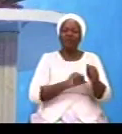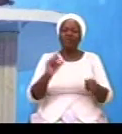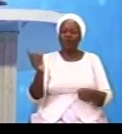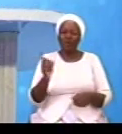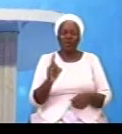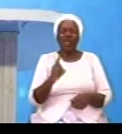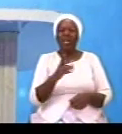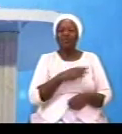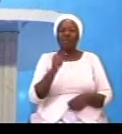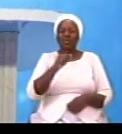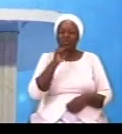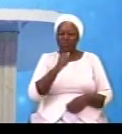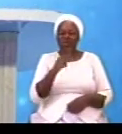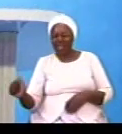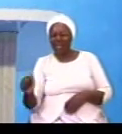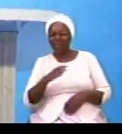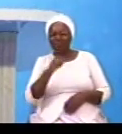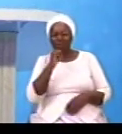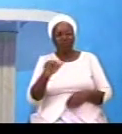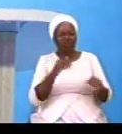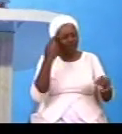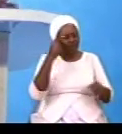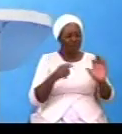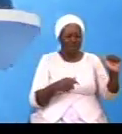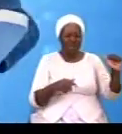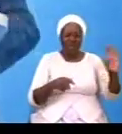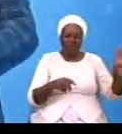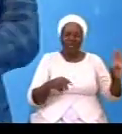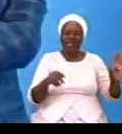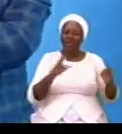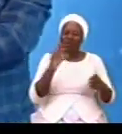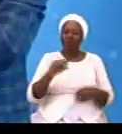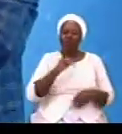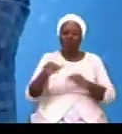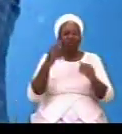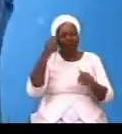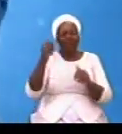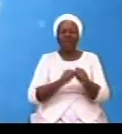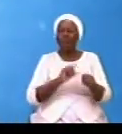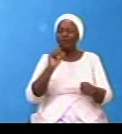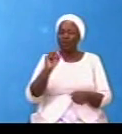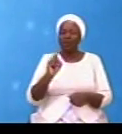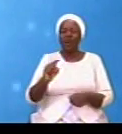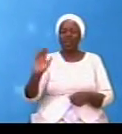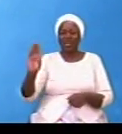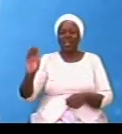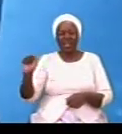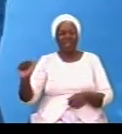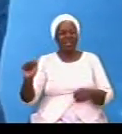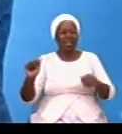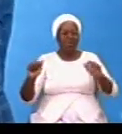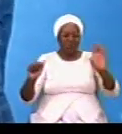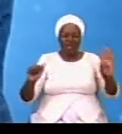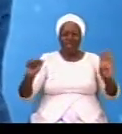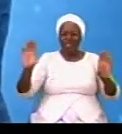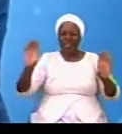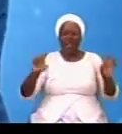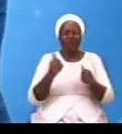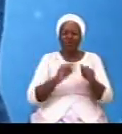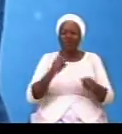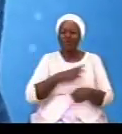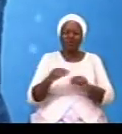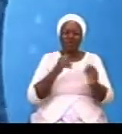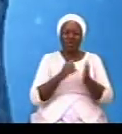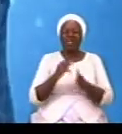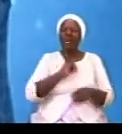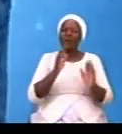A, you do for B, you do for everyone. Therefore, Lord, I pray that you manifest your healing power in everyone